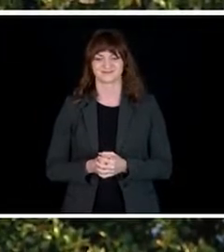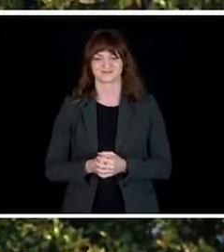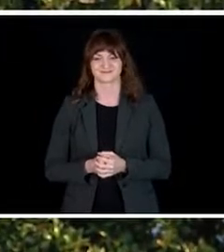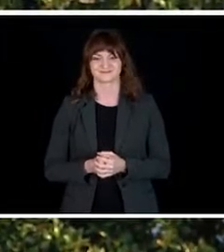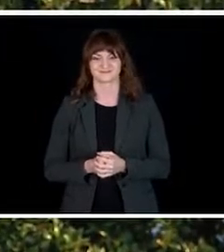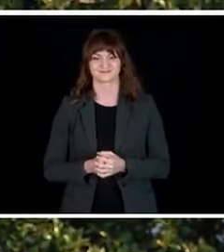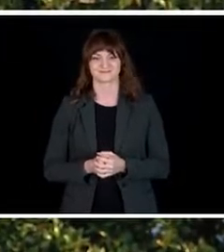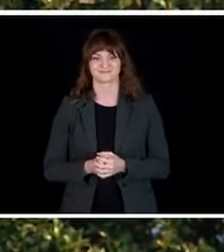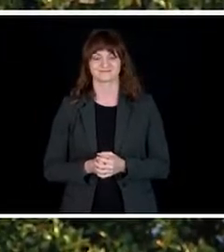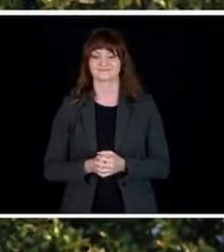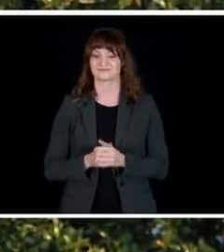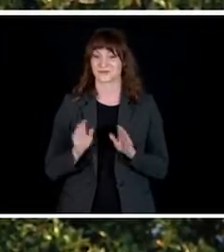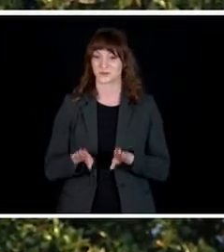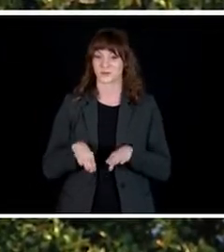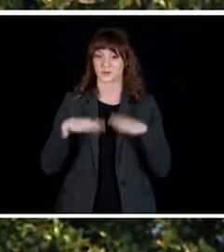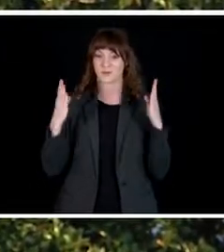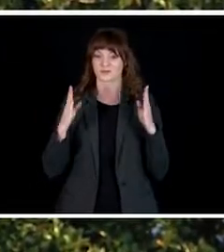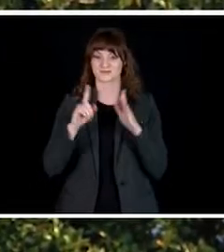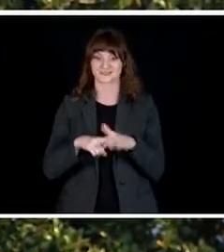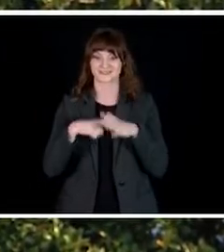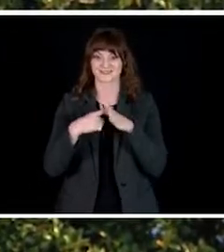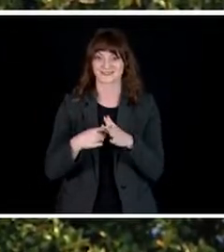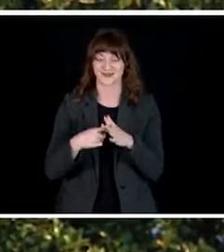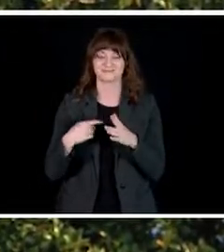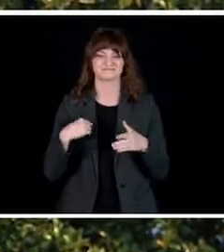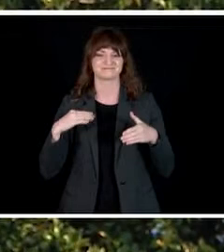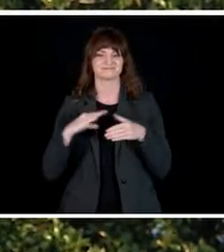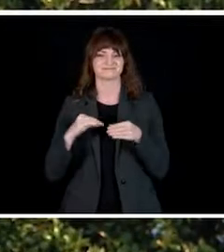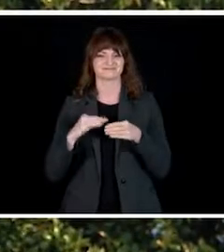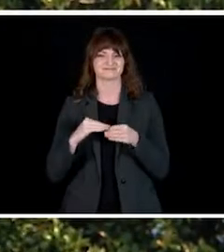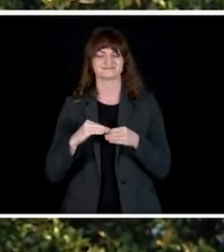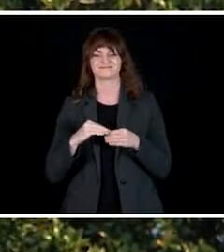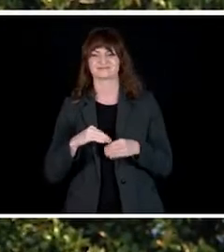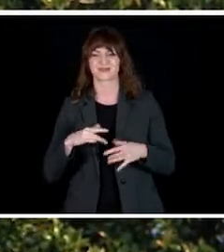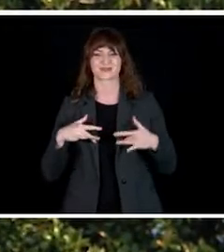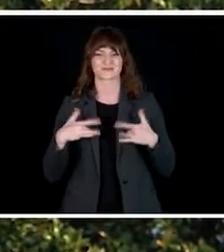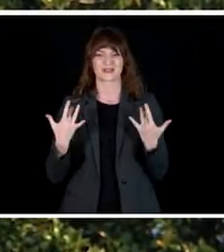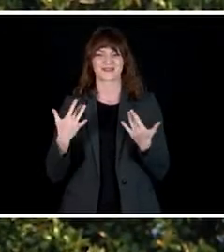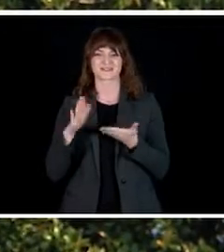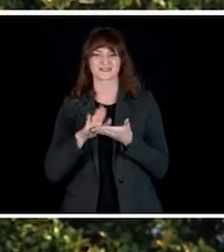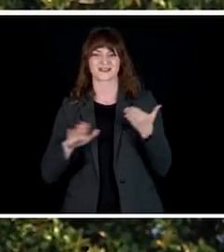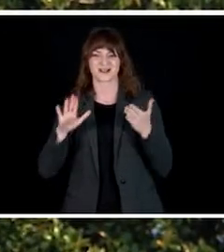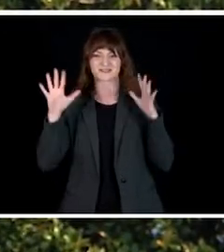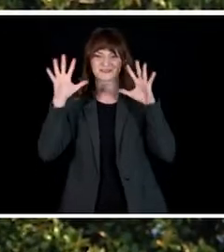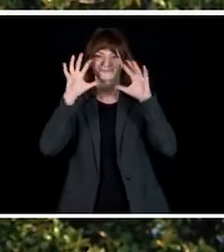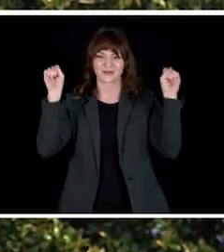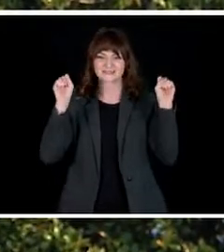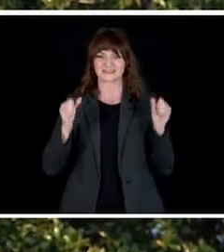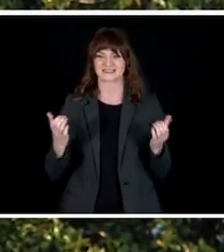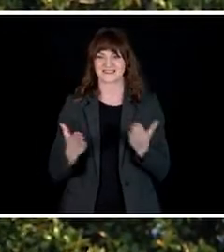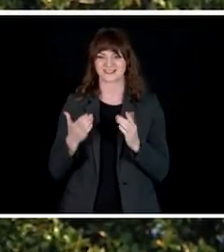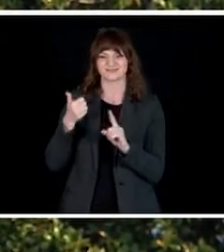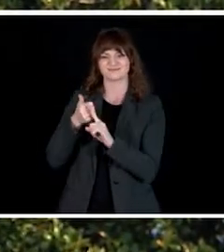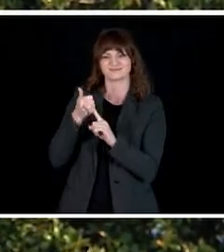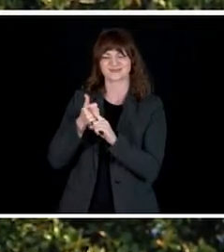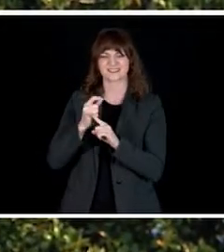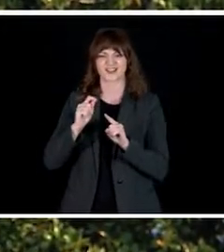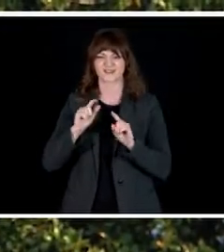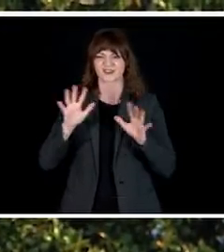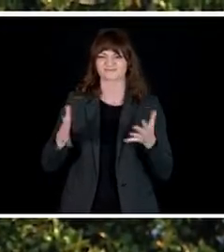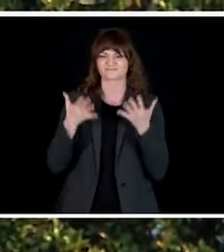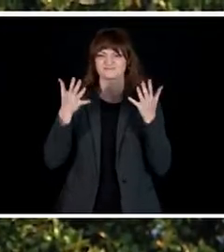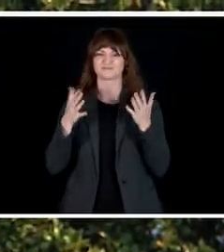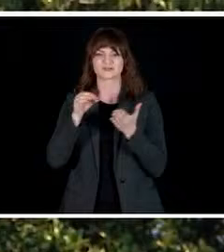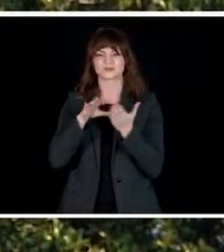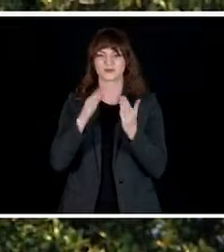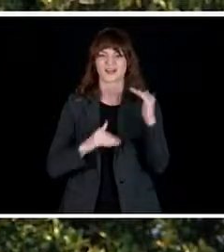And to open us up, we are pleased to have our college president, a champion of student equity and success, with